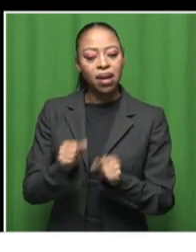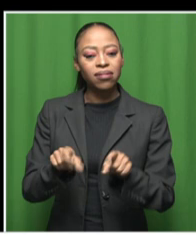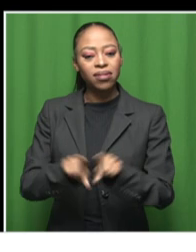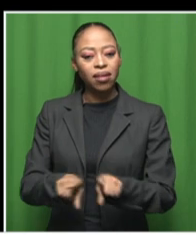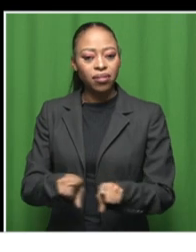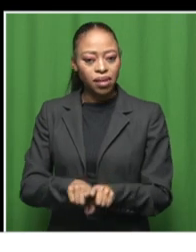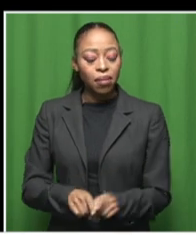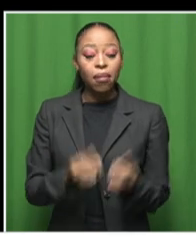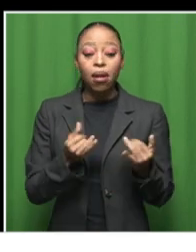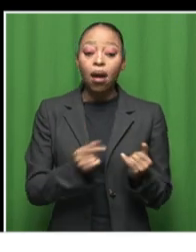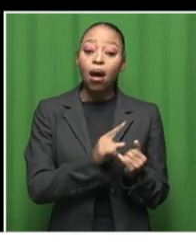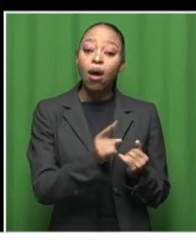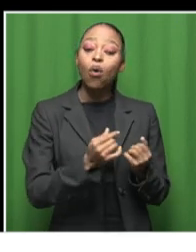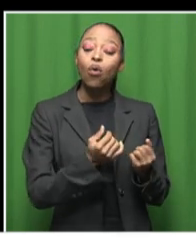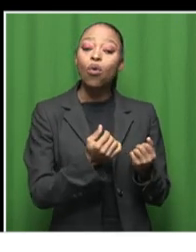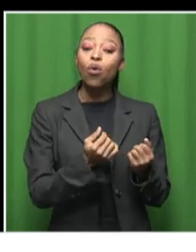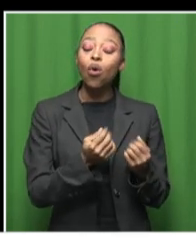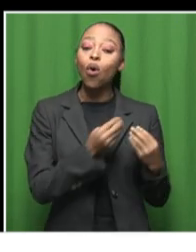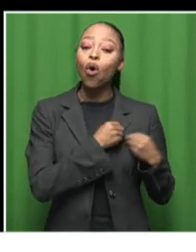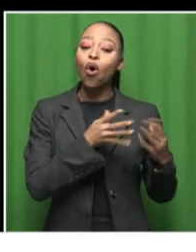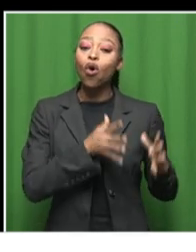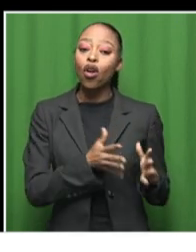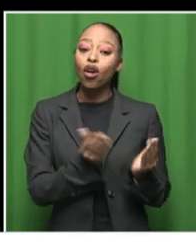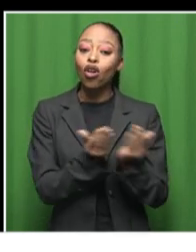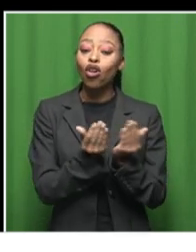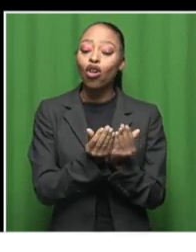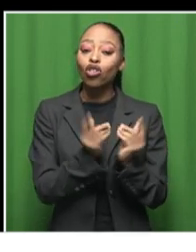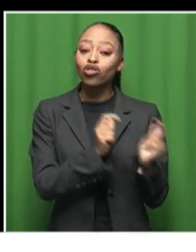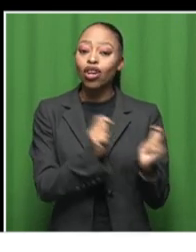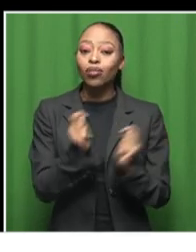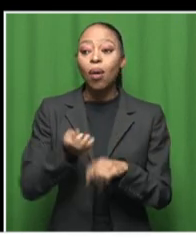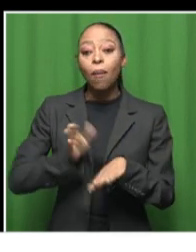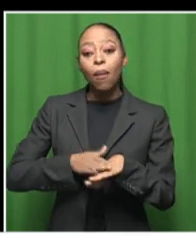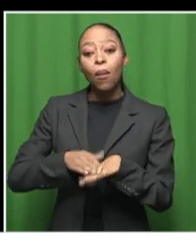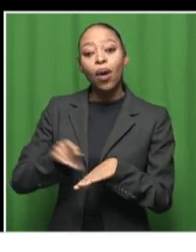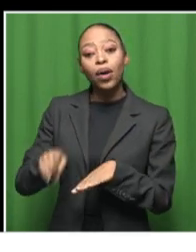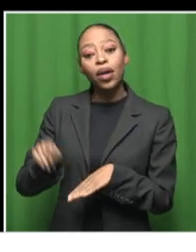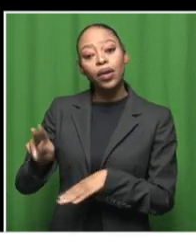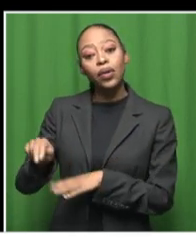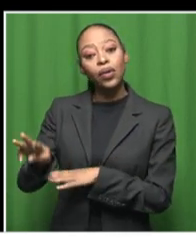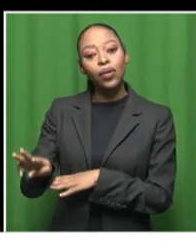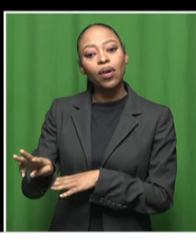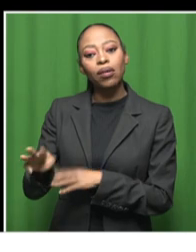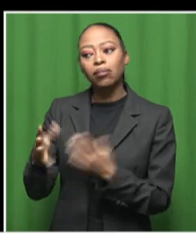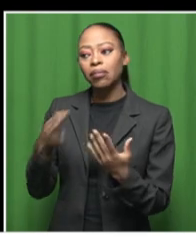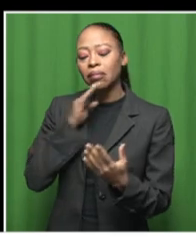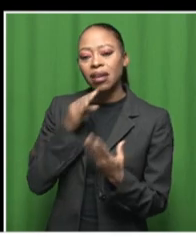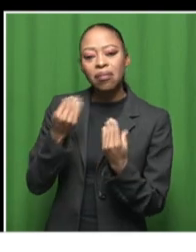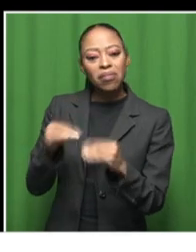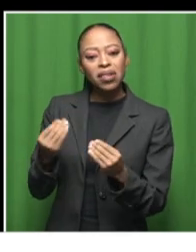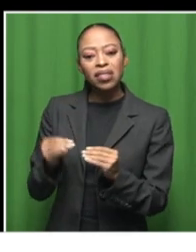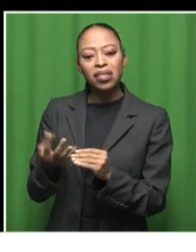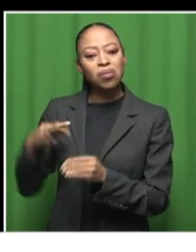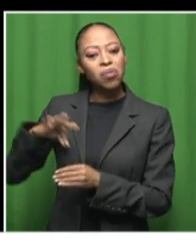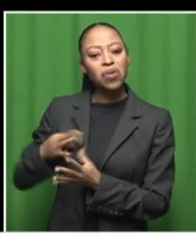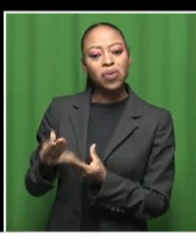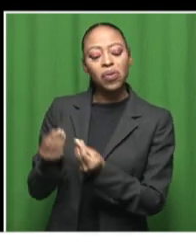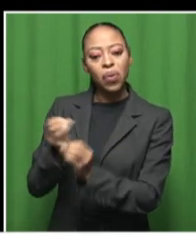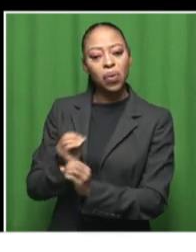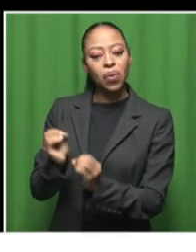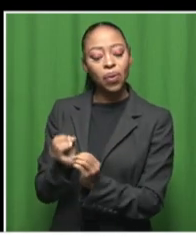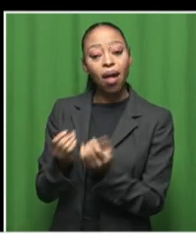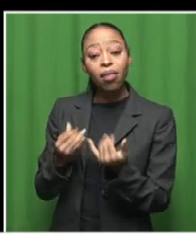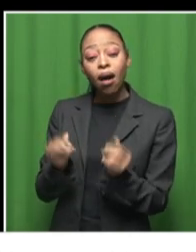the operators of scholar transport, particularly in the Northwest Province, they are running a business at a loss, and it's a matter that